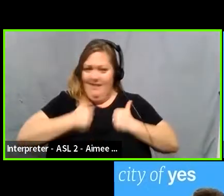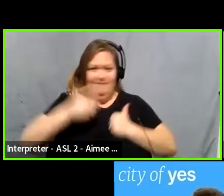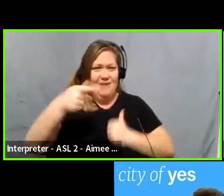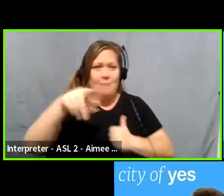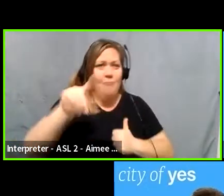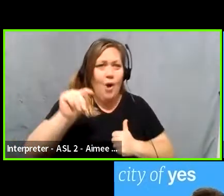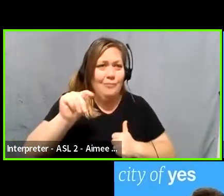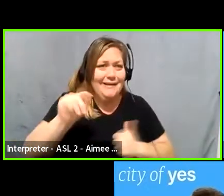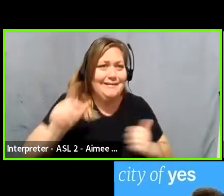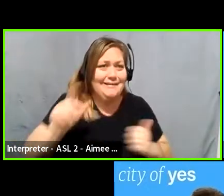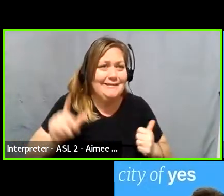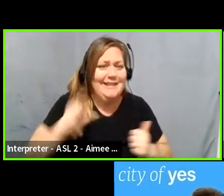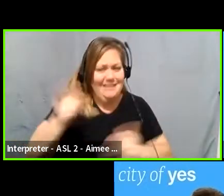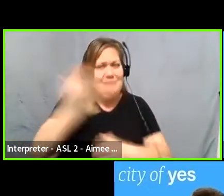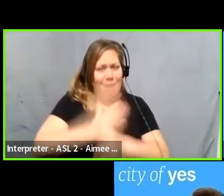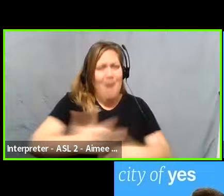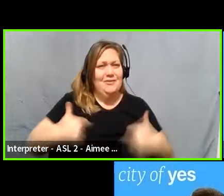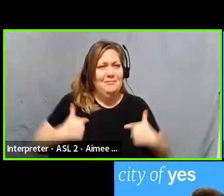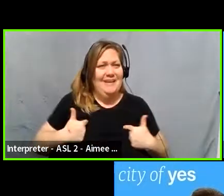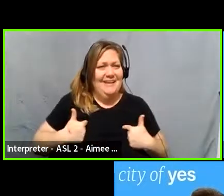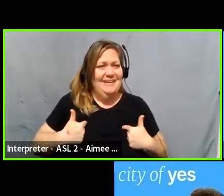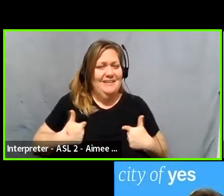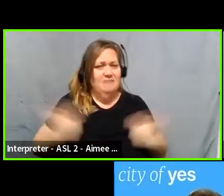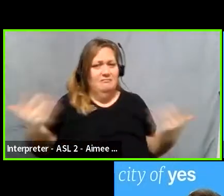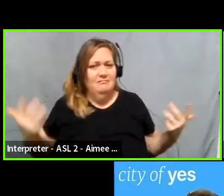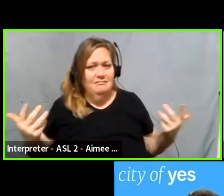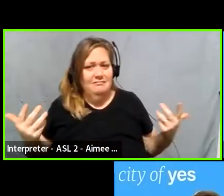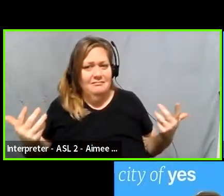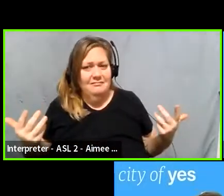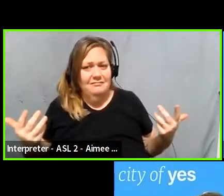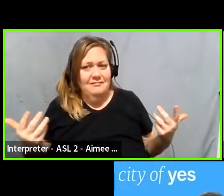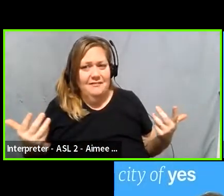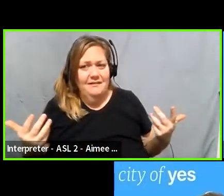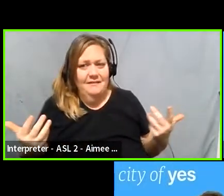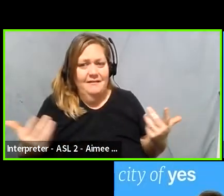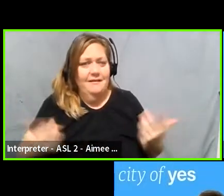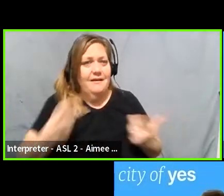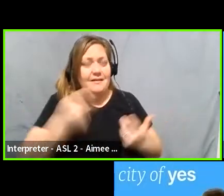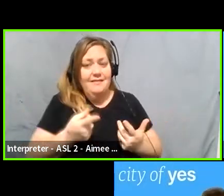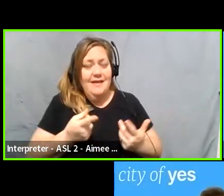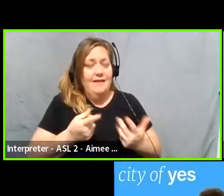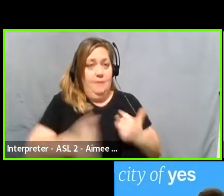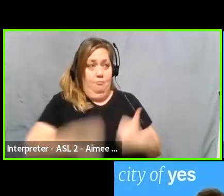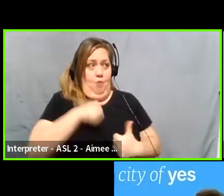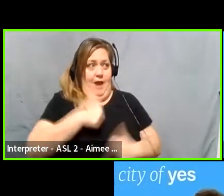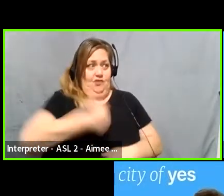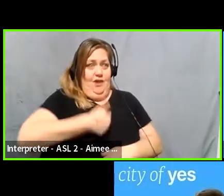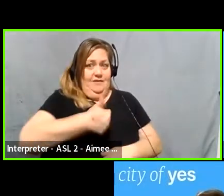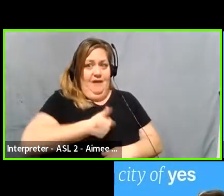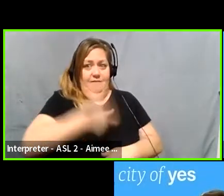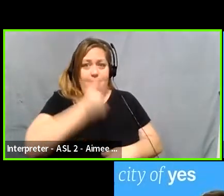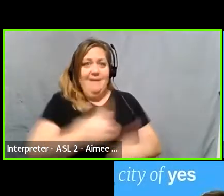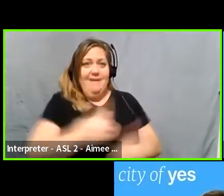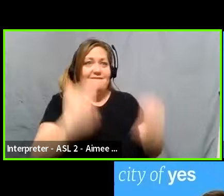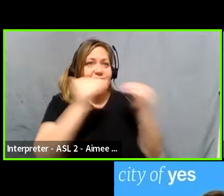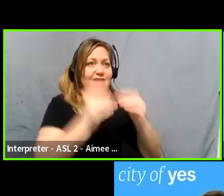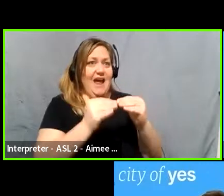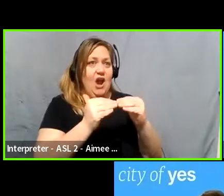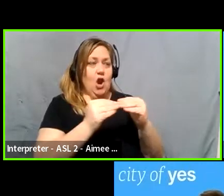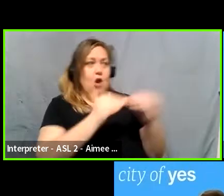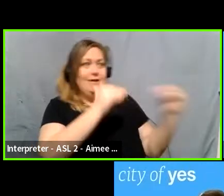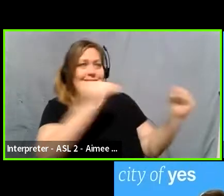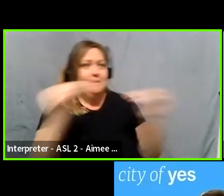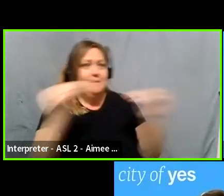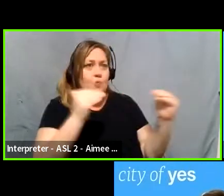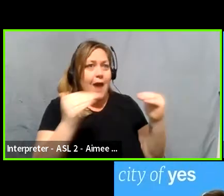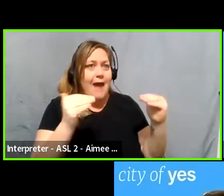And this bothers me because, you know, the city council prides itself in being fair and democratic. You